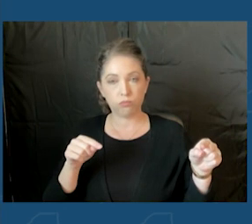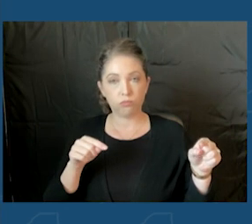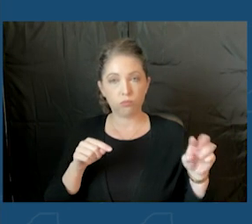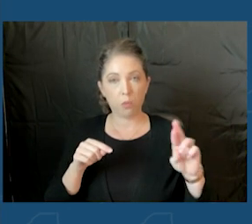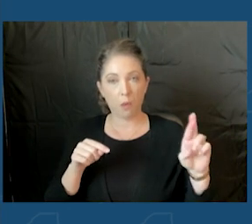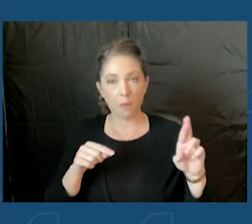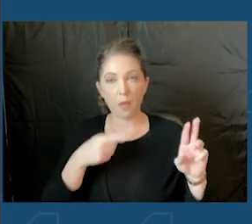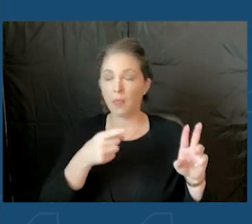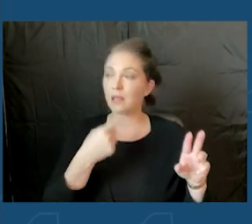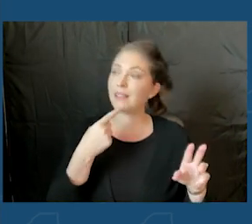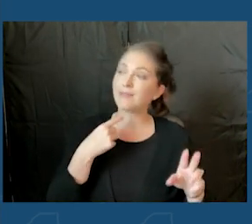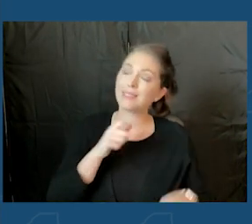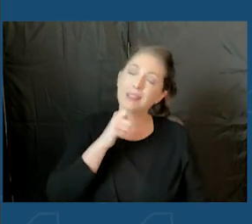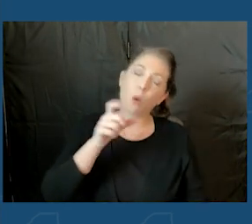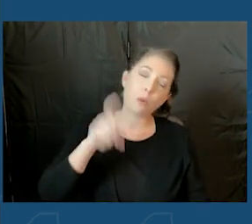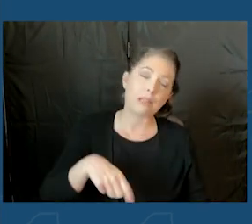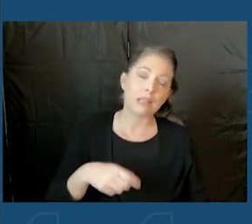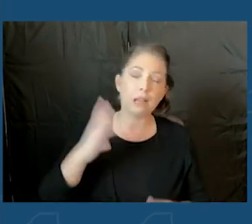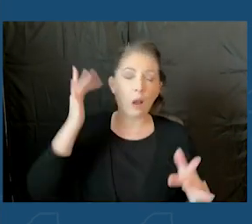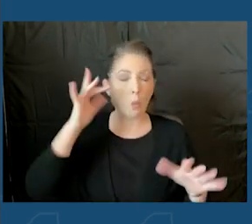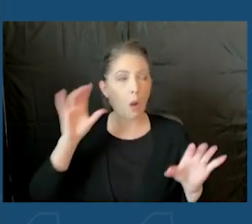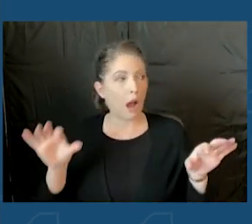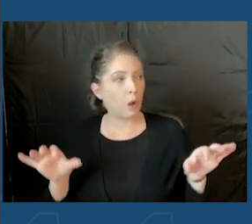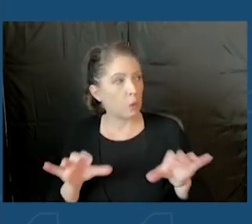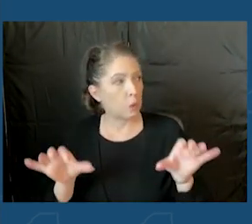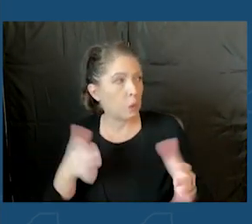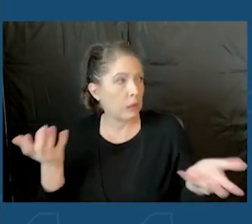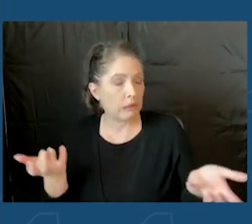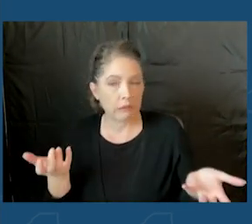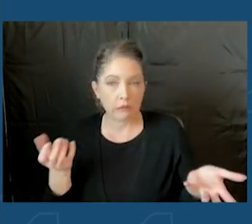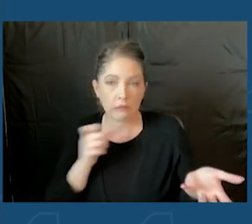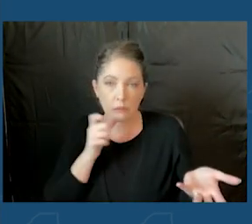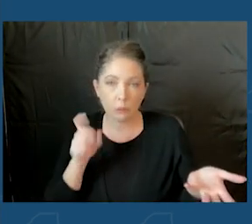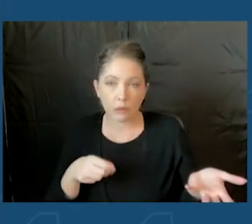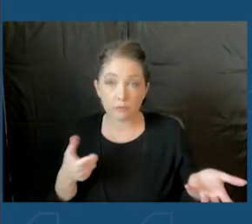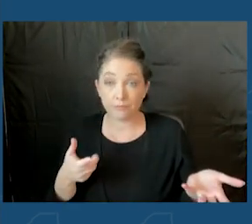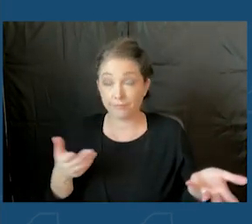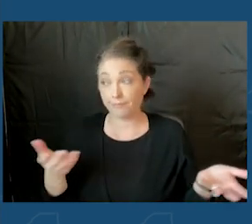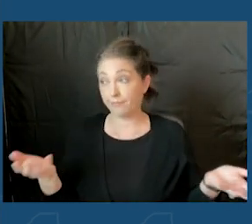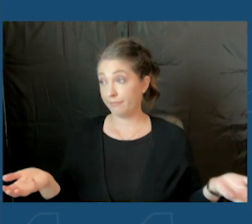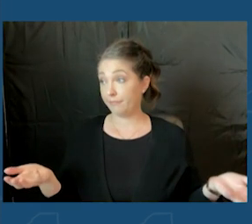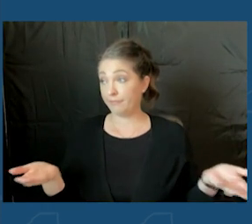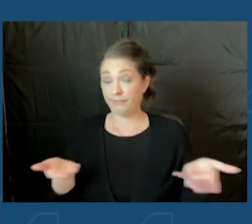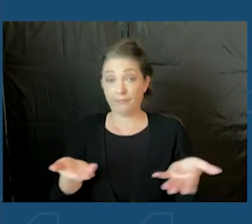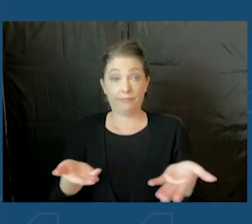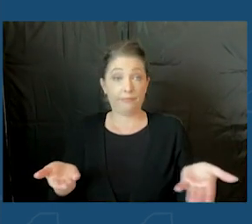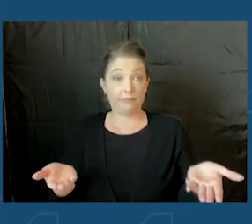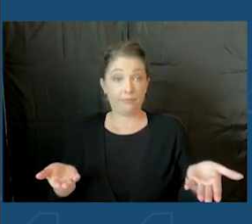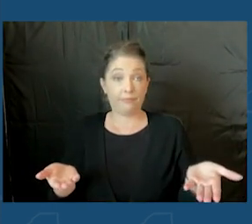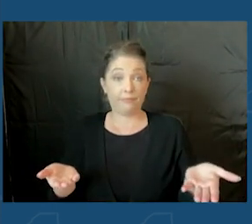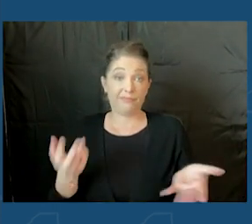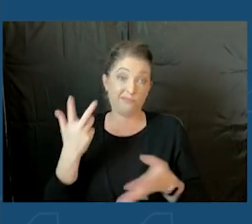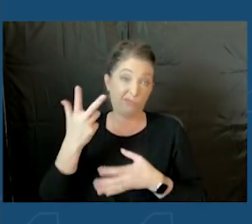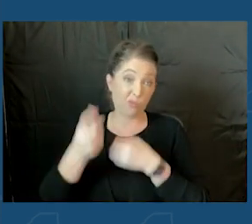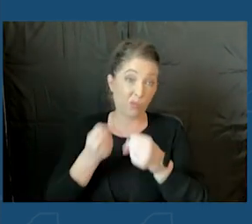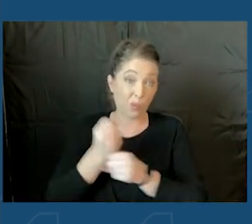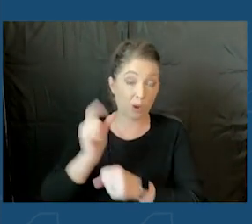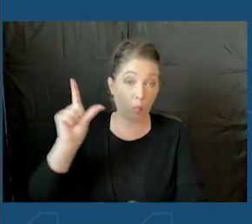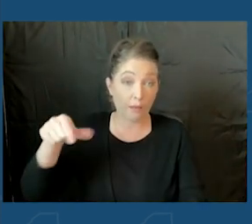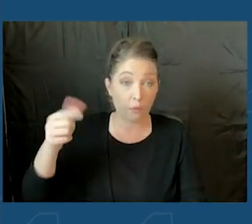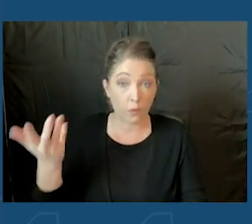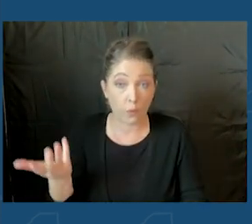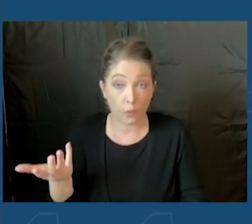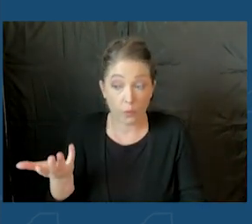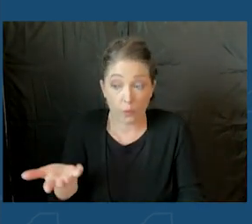was so unnecessary. Why are we doing this? But here it is, about 3 years later,